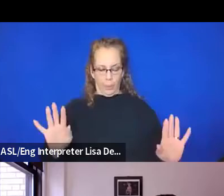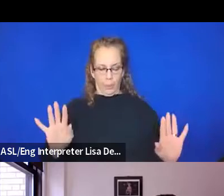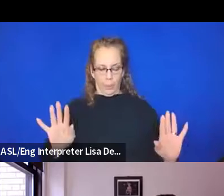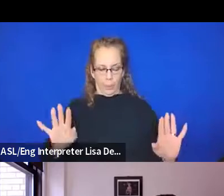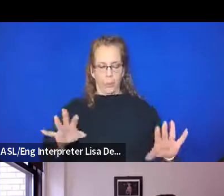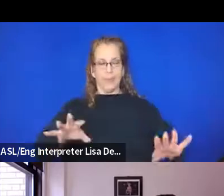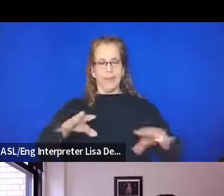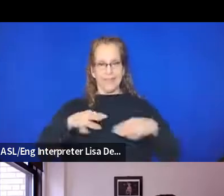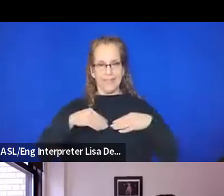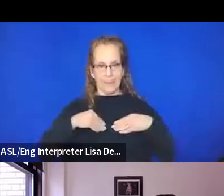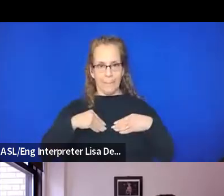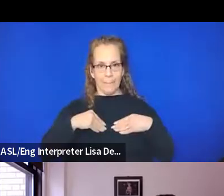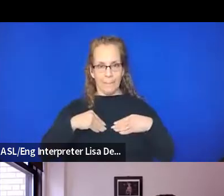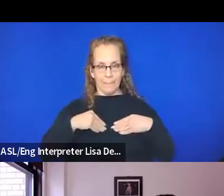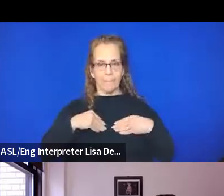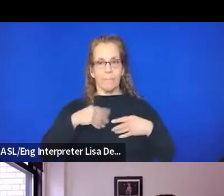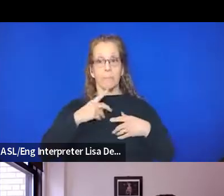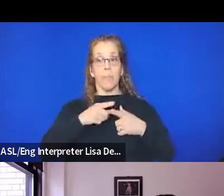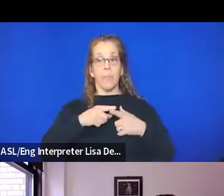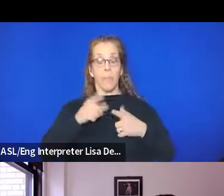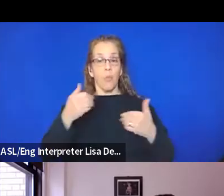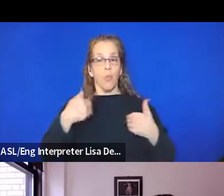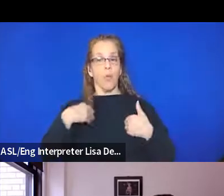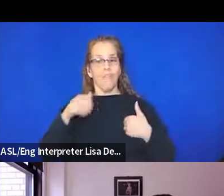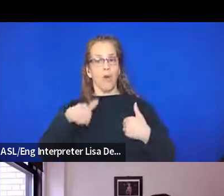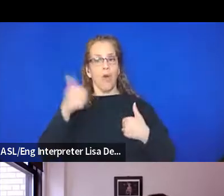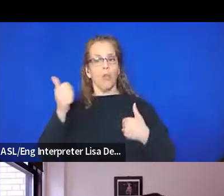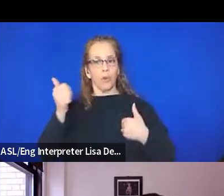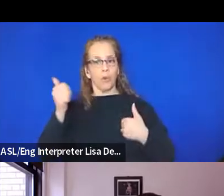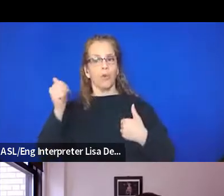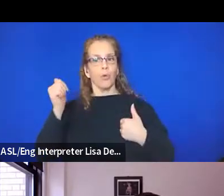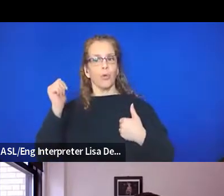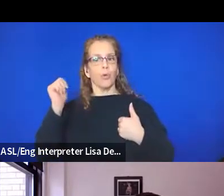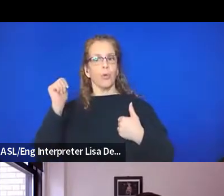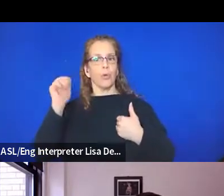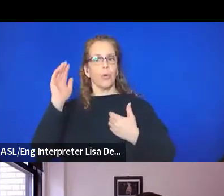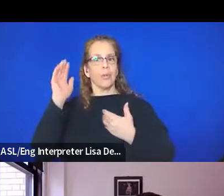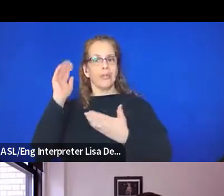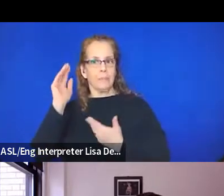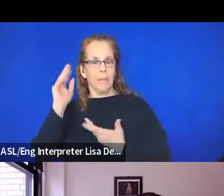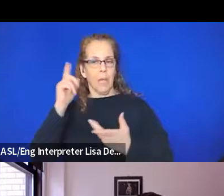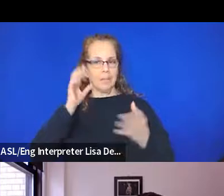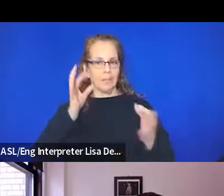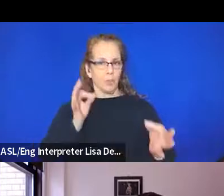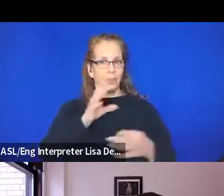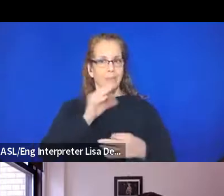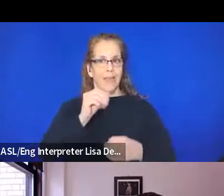perhaps unexpected decisions about what to do with what you do